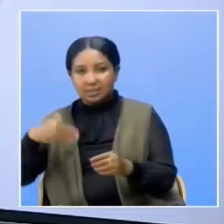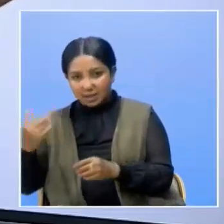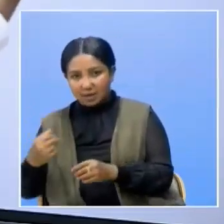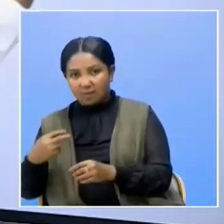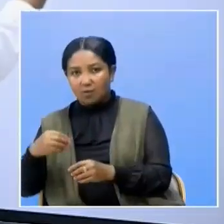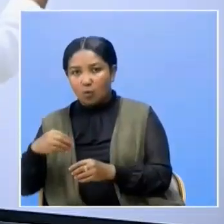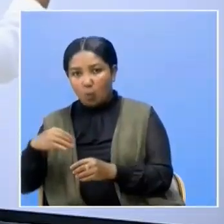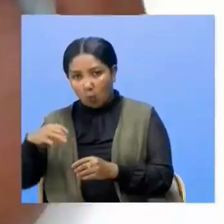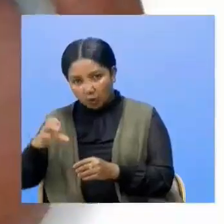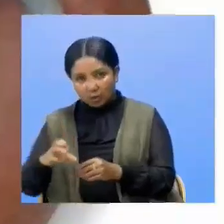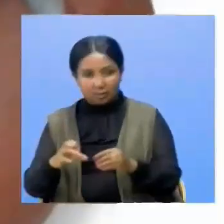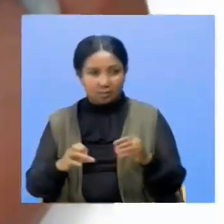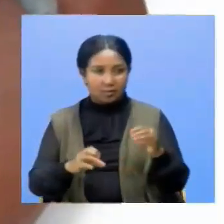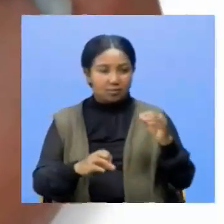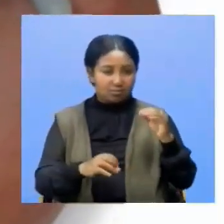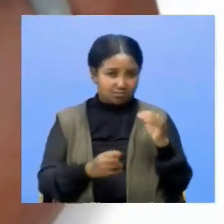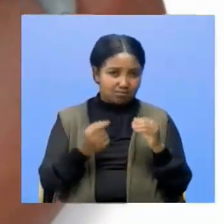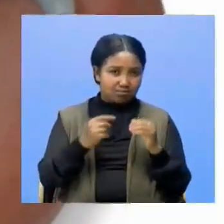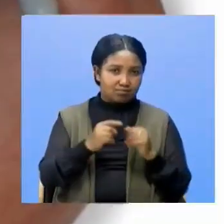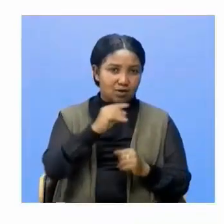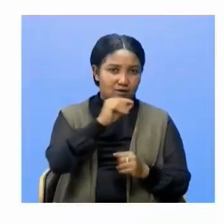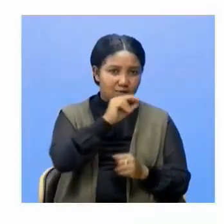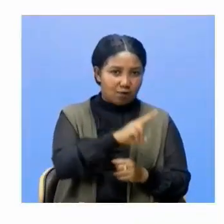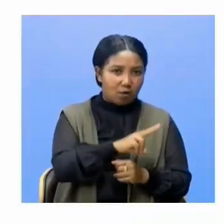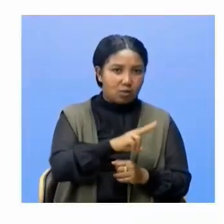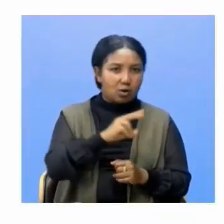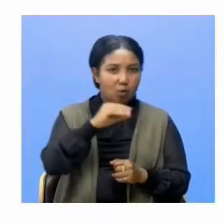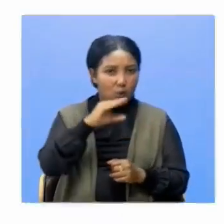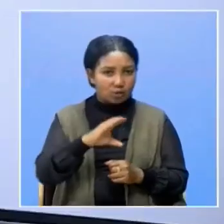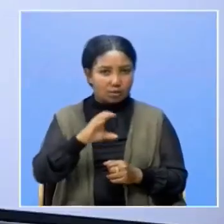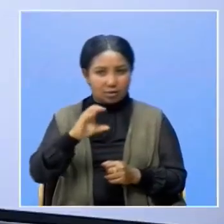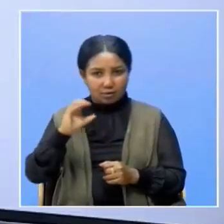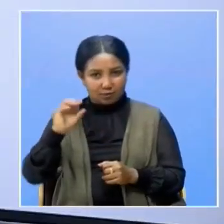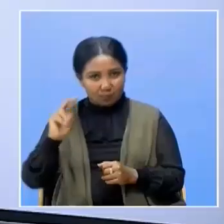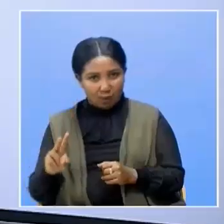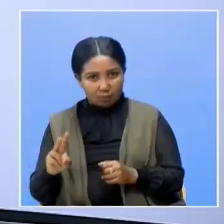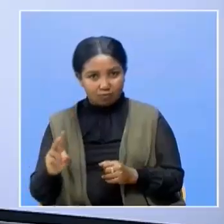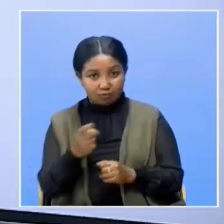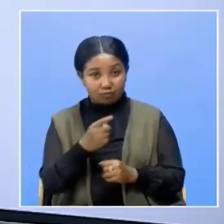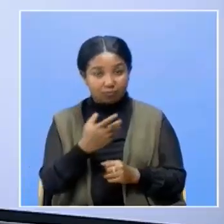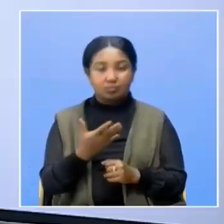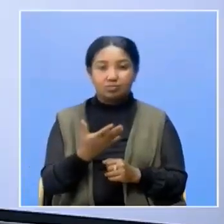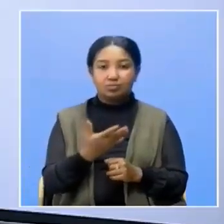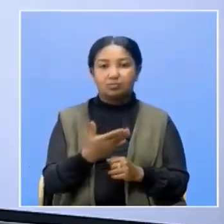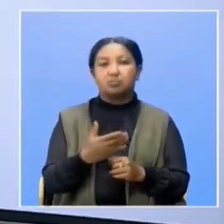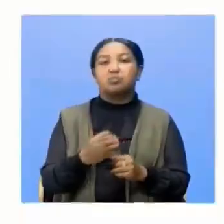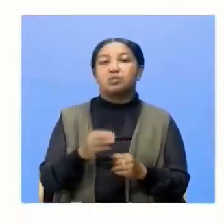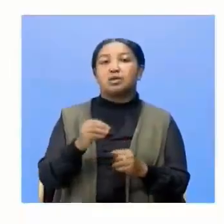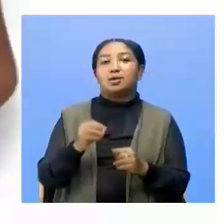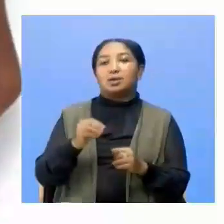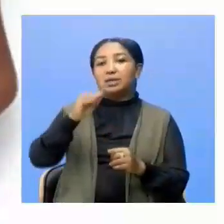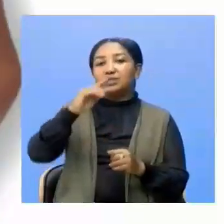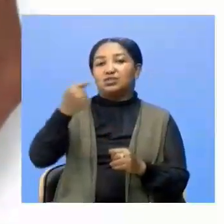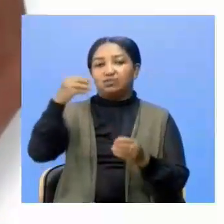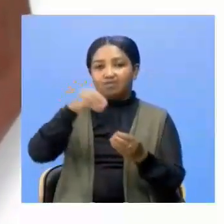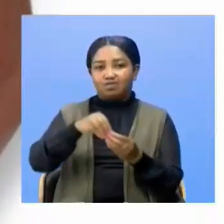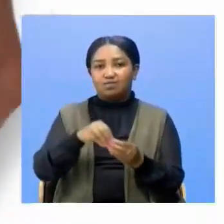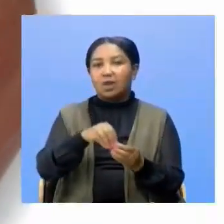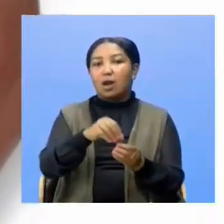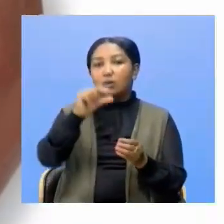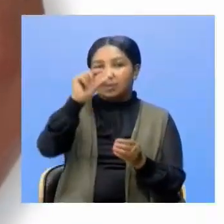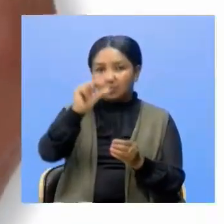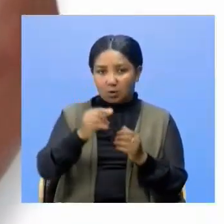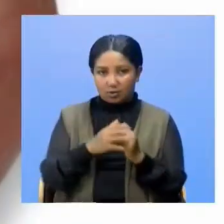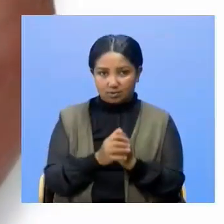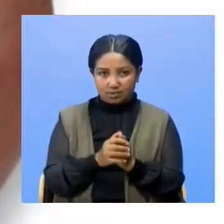and bigger. Yeah? Big and bigger. How about this one? Small.